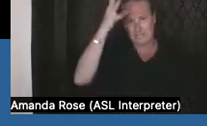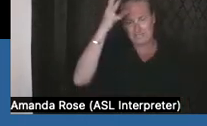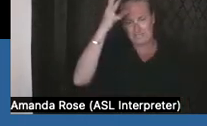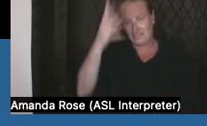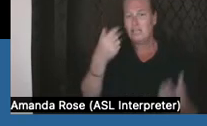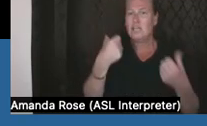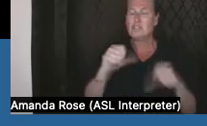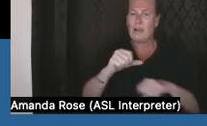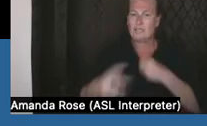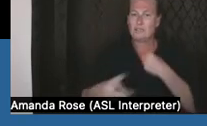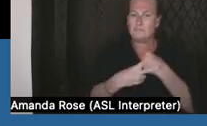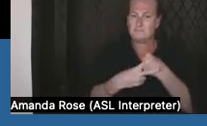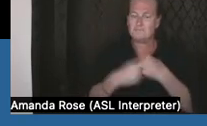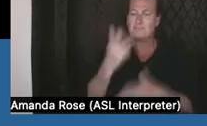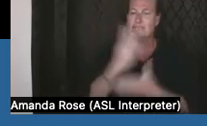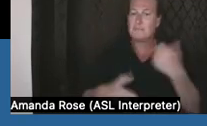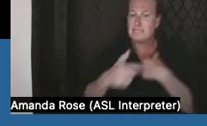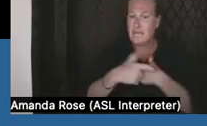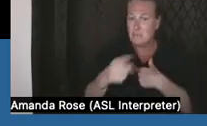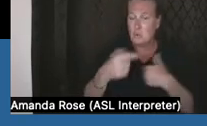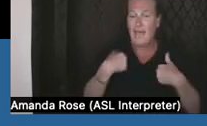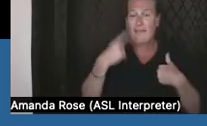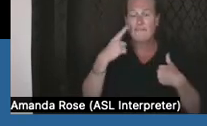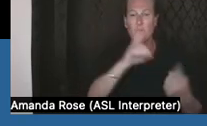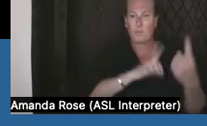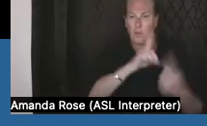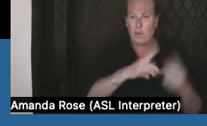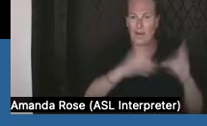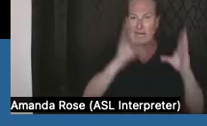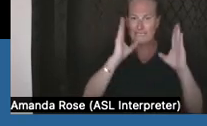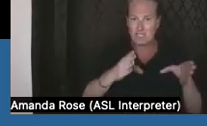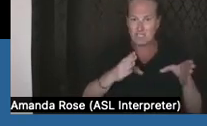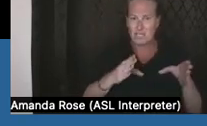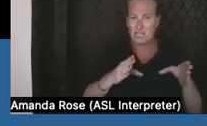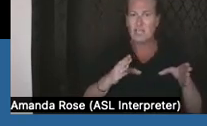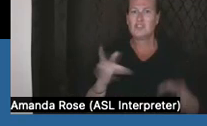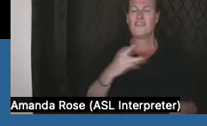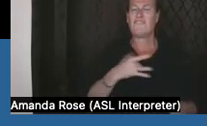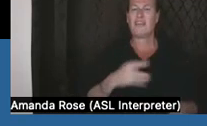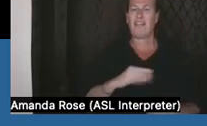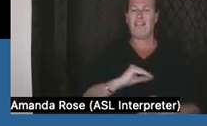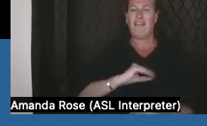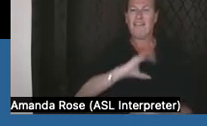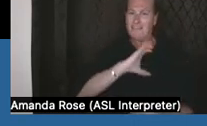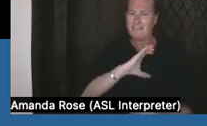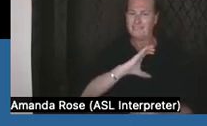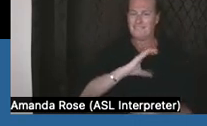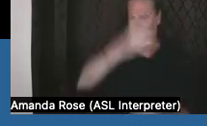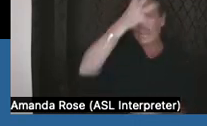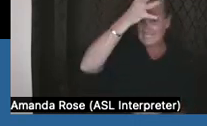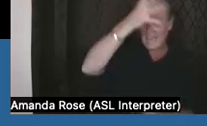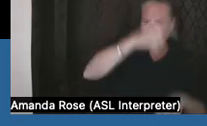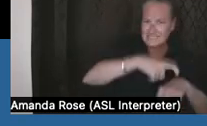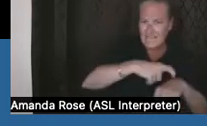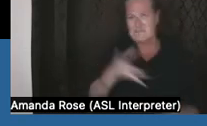carve out certain times that you might have just for that one-to-one attention so they feel that their bucket is being filled with dad time or mom time. And